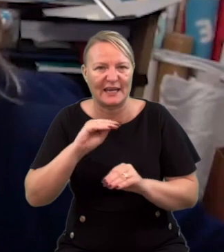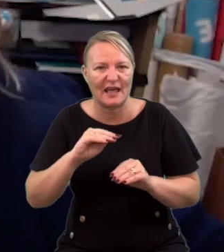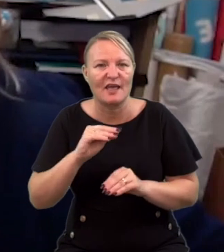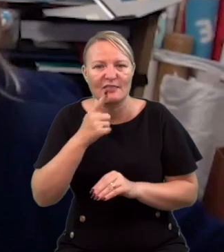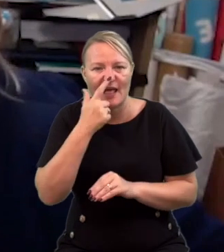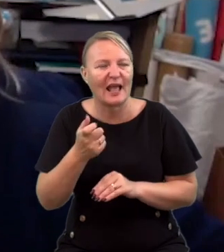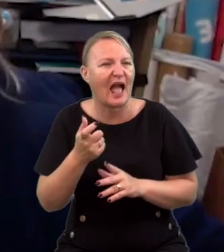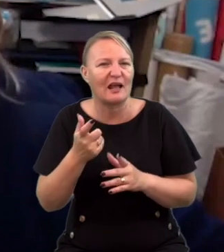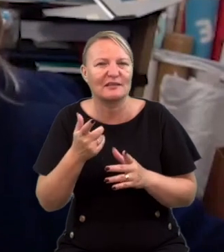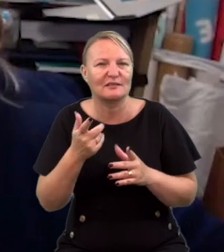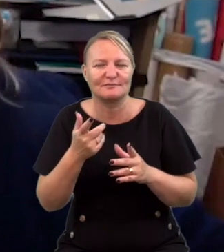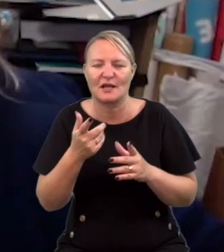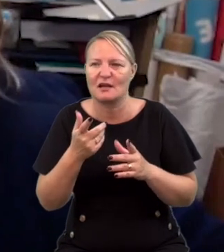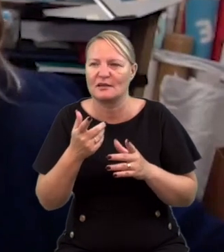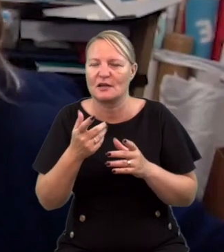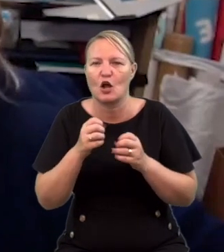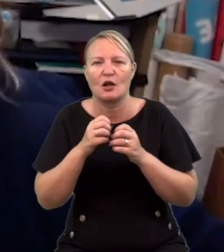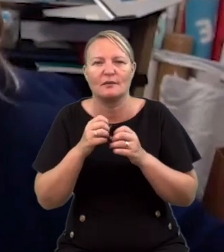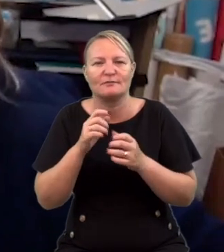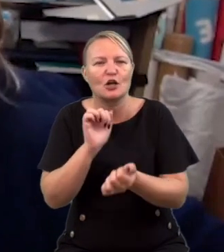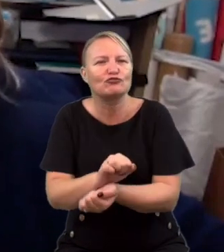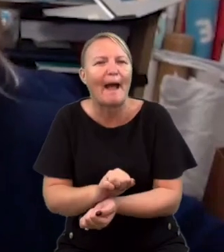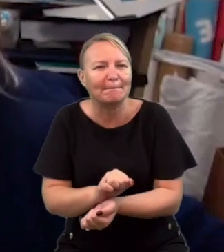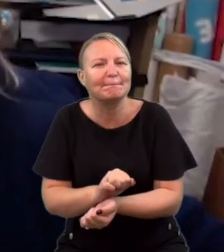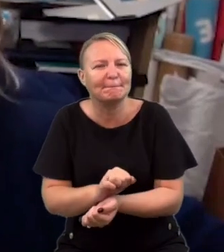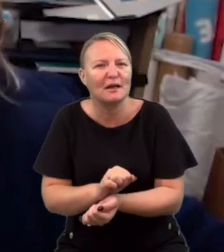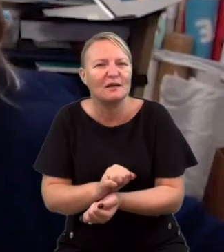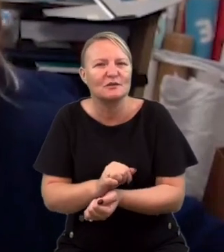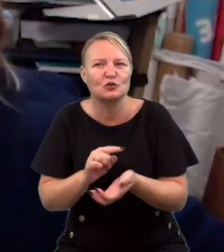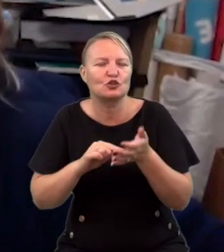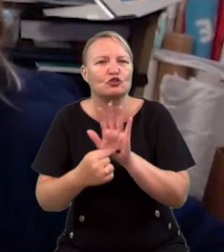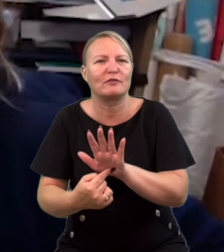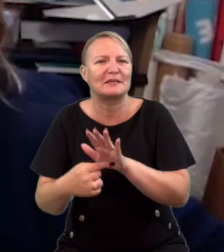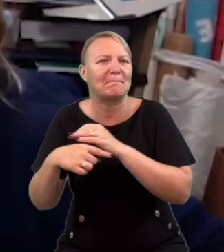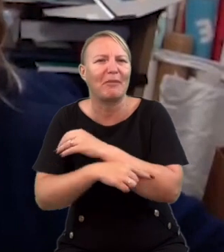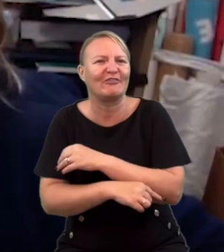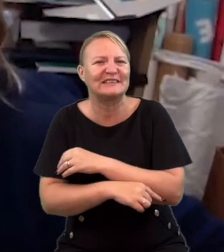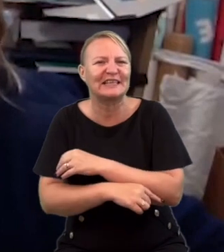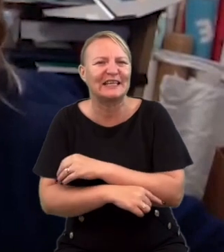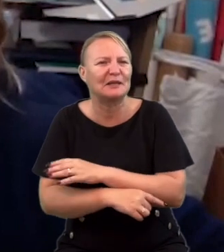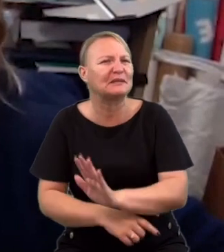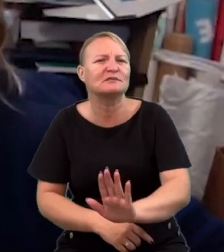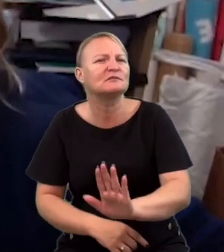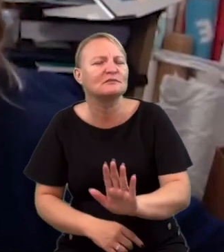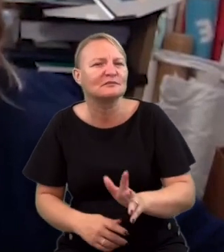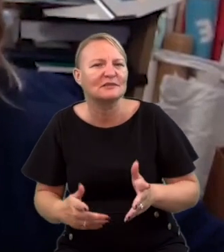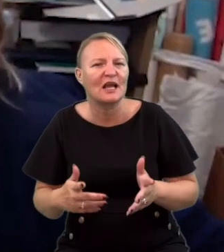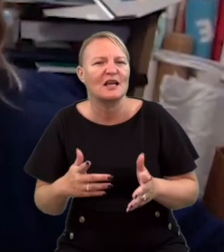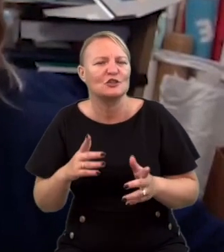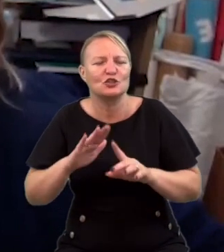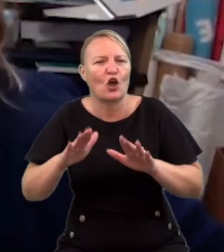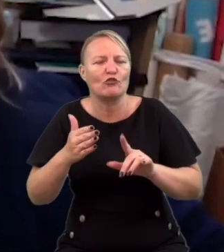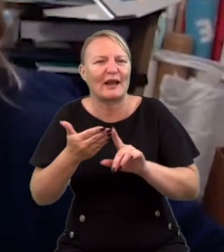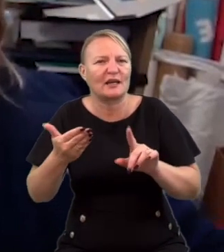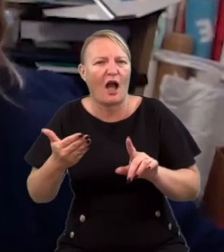refugees can sometimes fall into a kind of a trap of representing poverty,